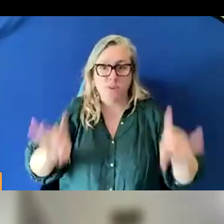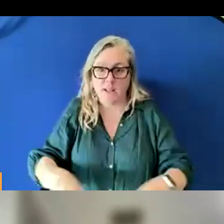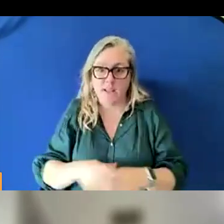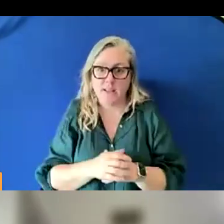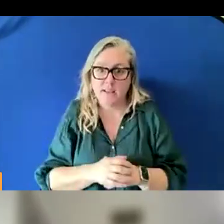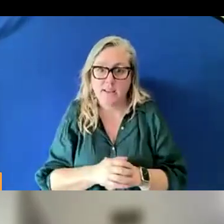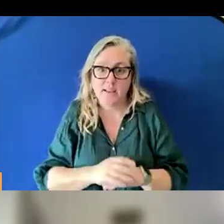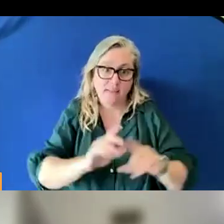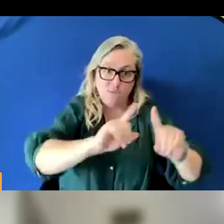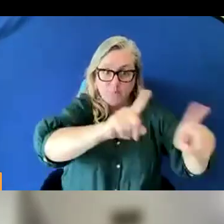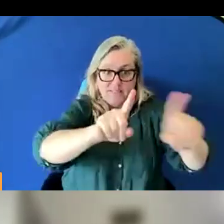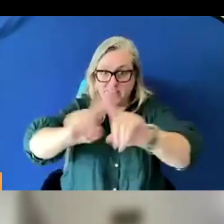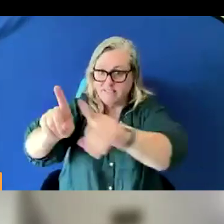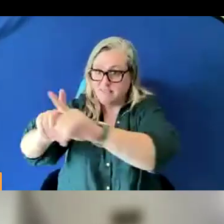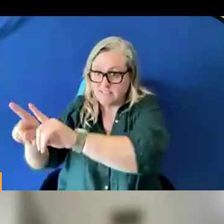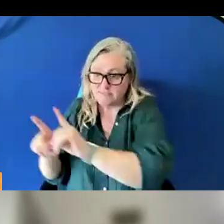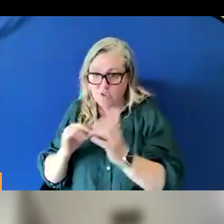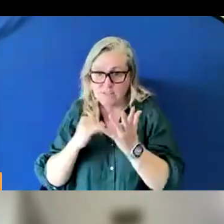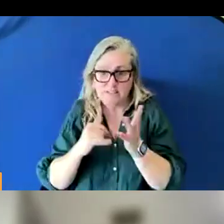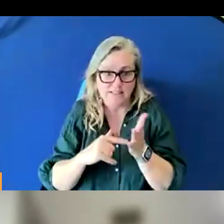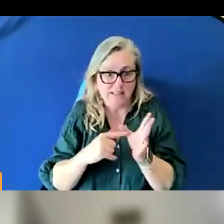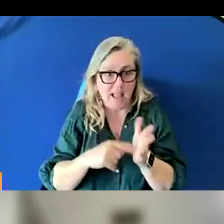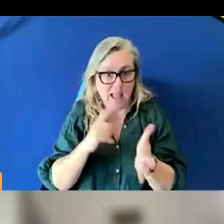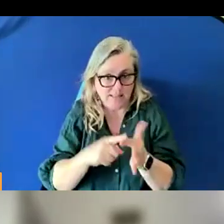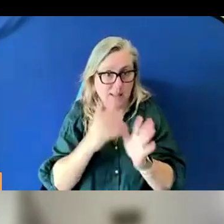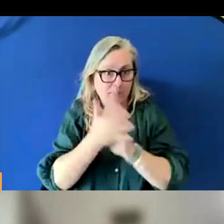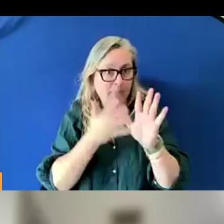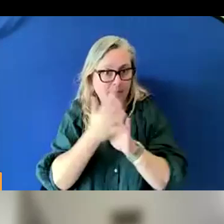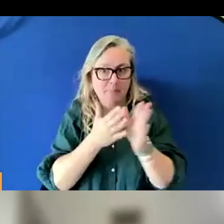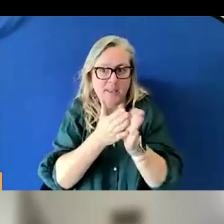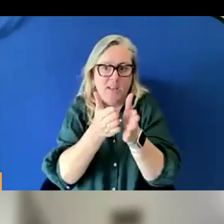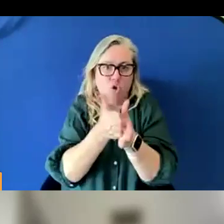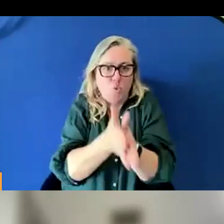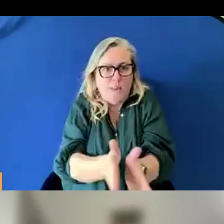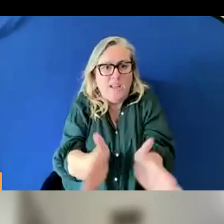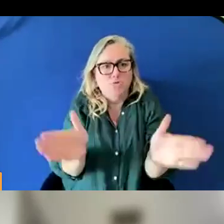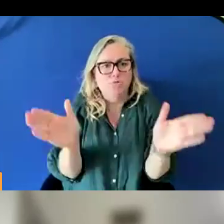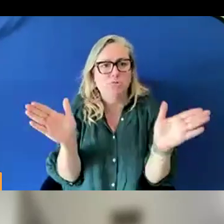different states, and obviously broadening that community as well. That's what a national